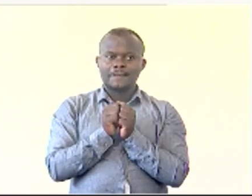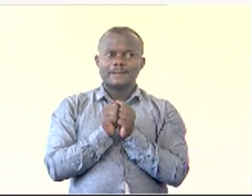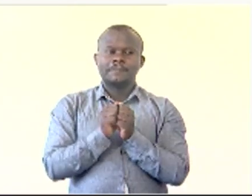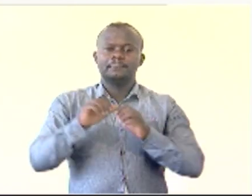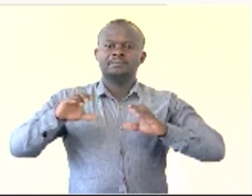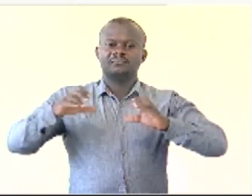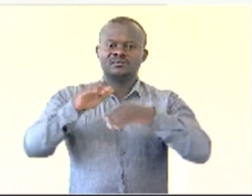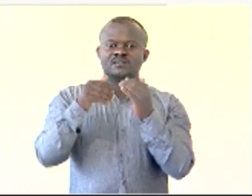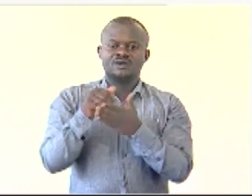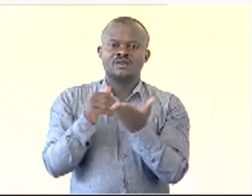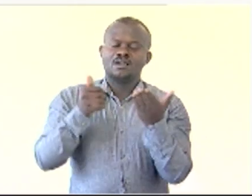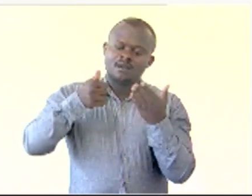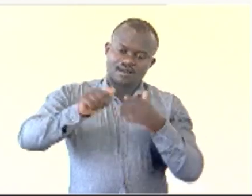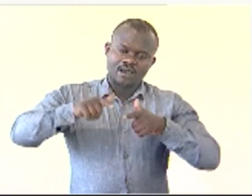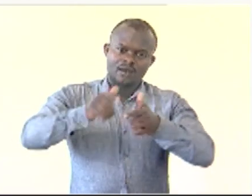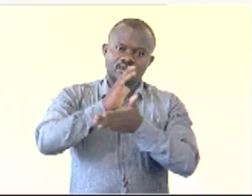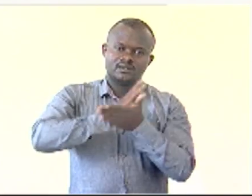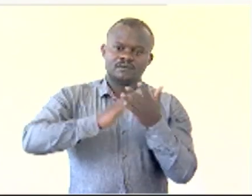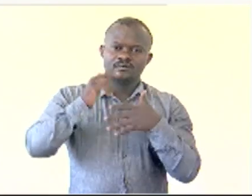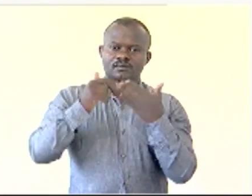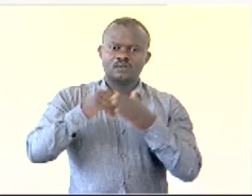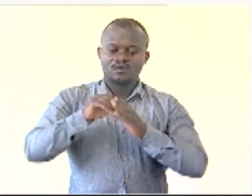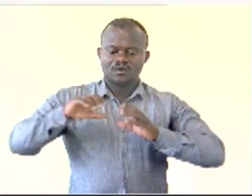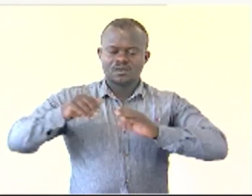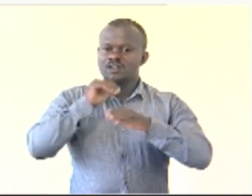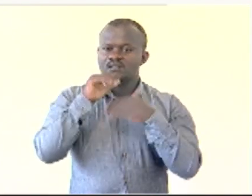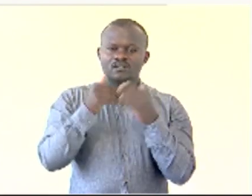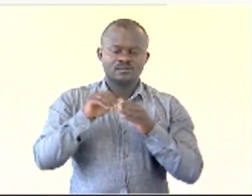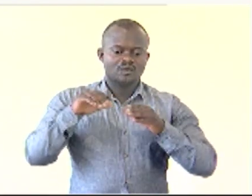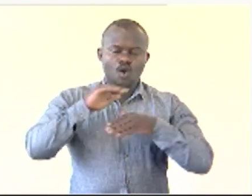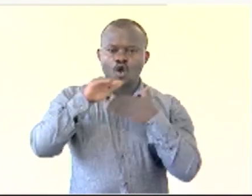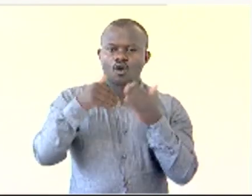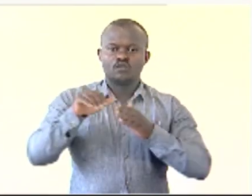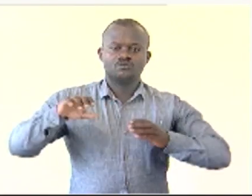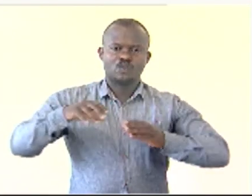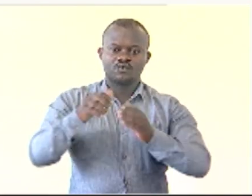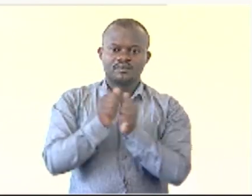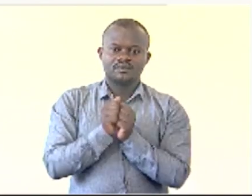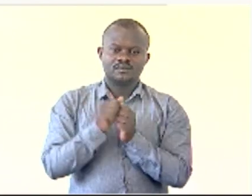Movable joints allow some degree of movement. They don't allow all movement.